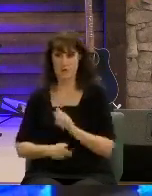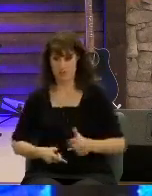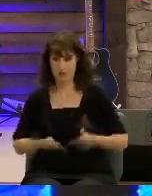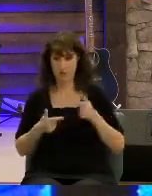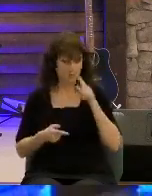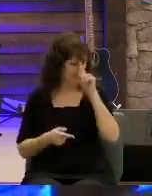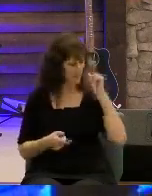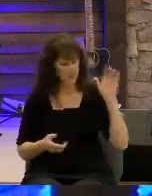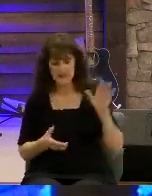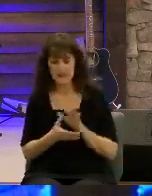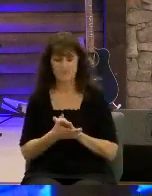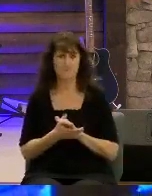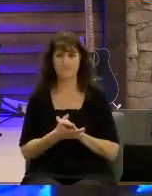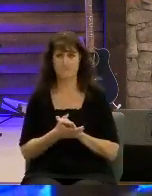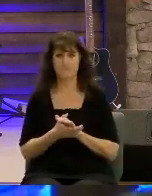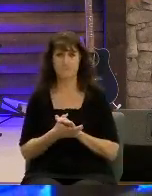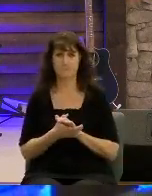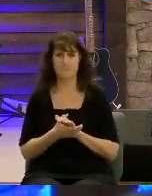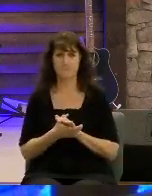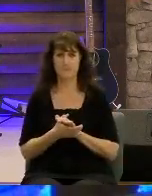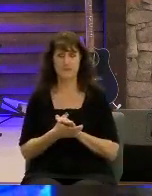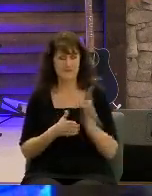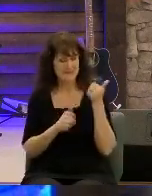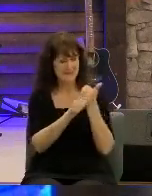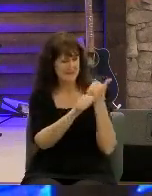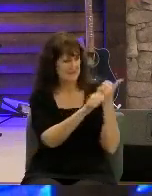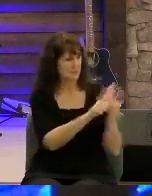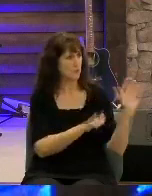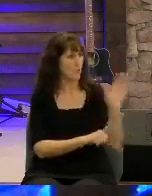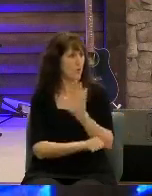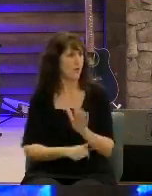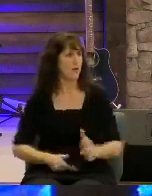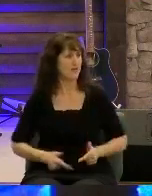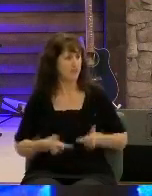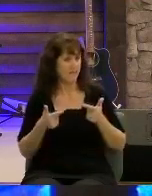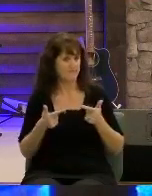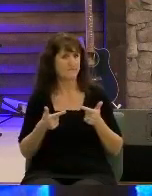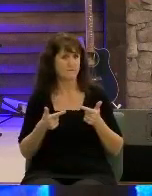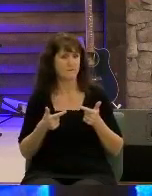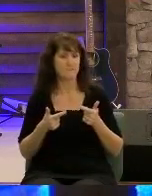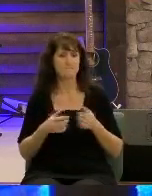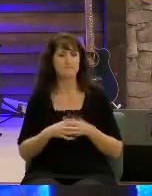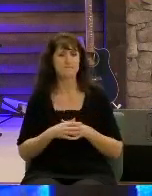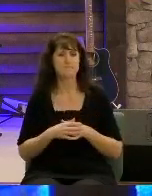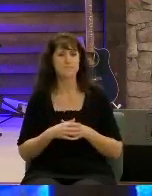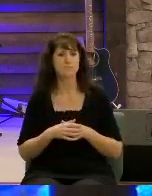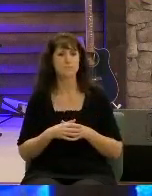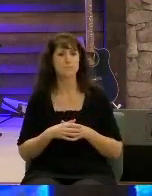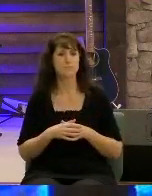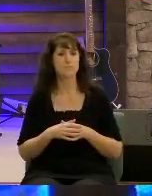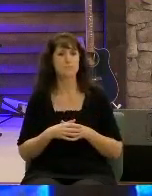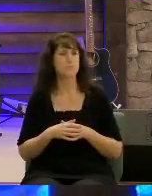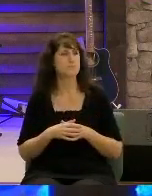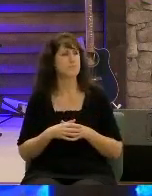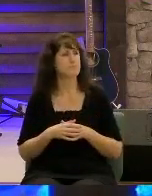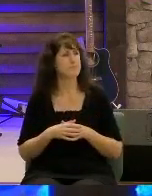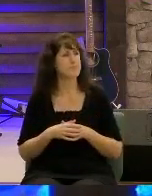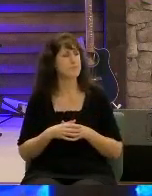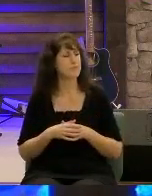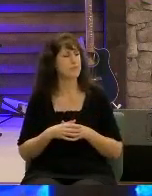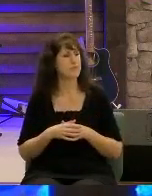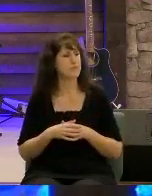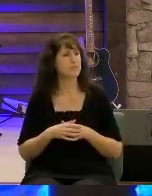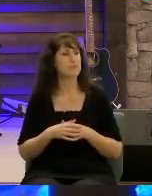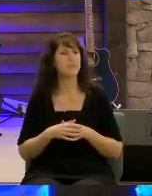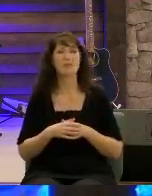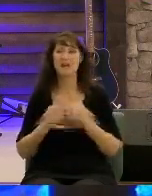going to be change in each of yours' life, okay? Yours is not a word. Y'all's, each of you, how's